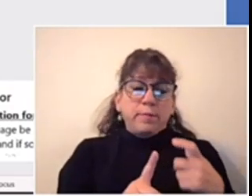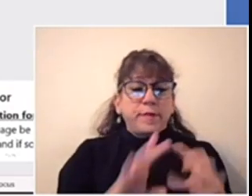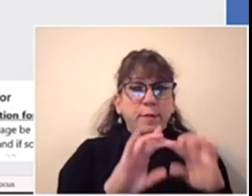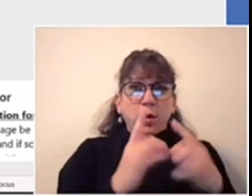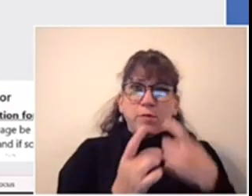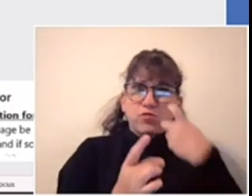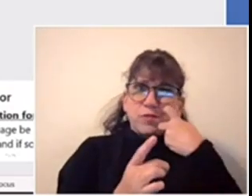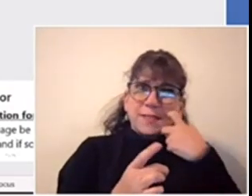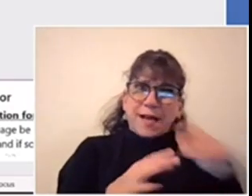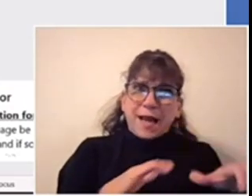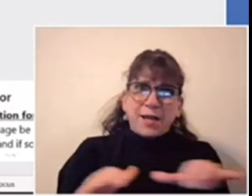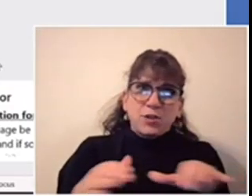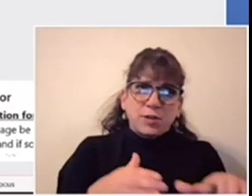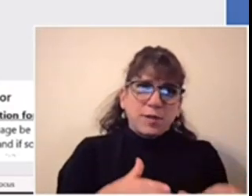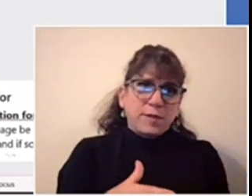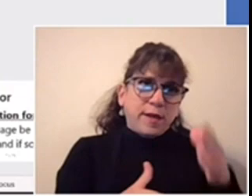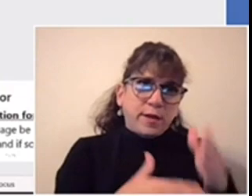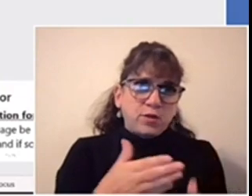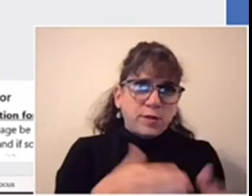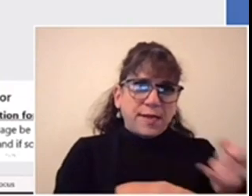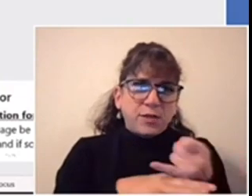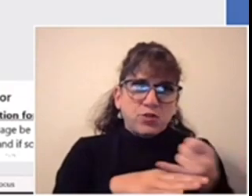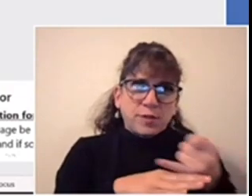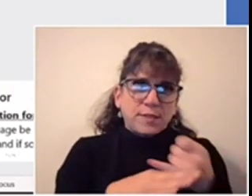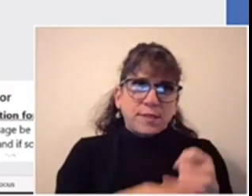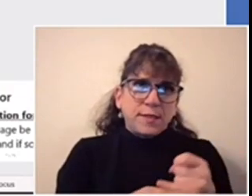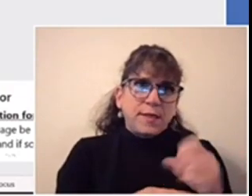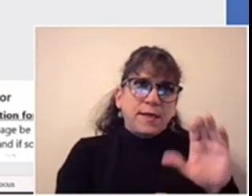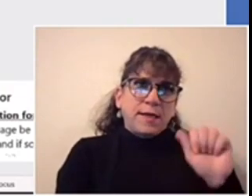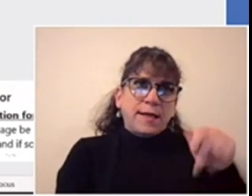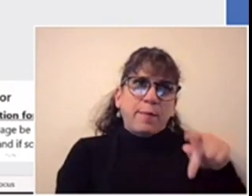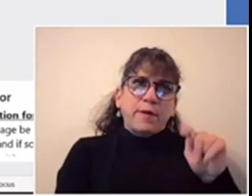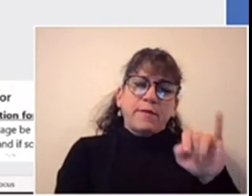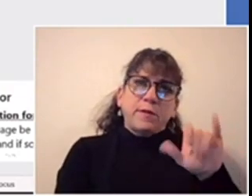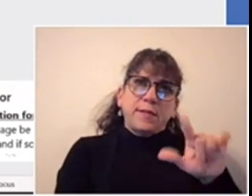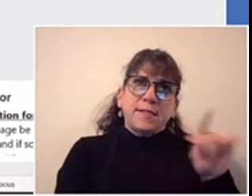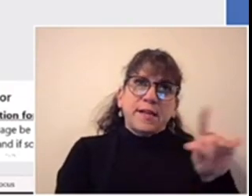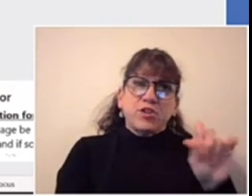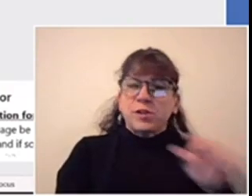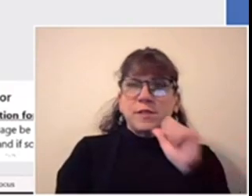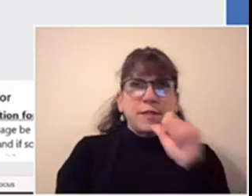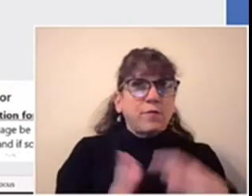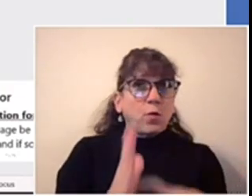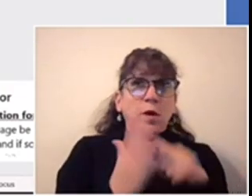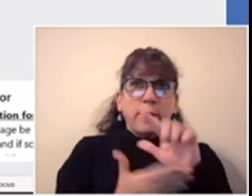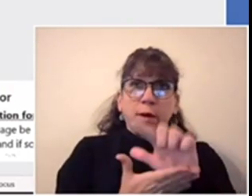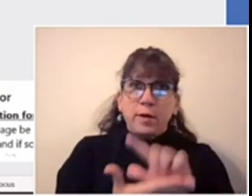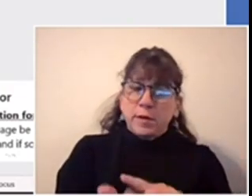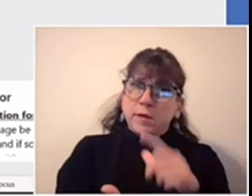that ended interest capitalization, where it is not required by statute, and